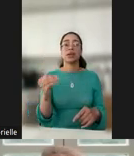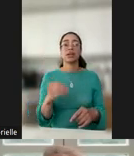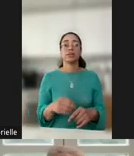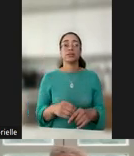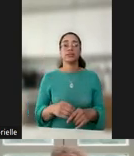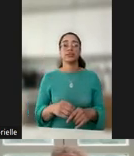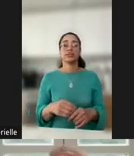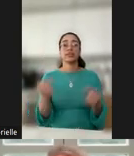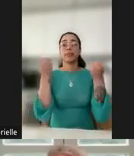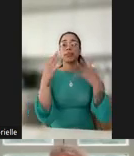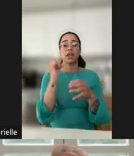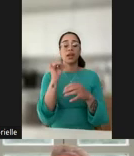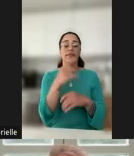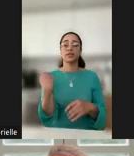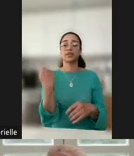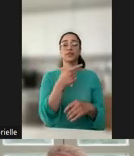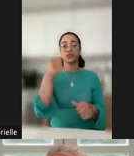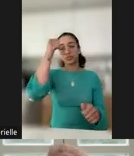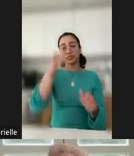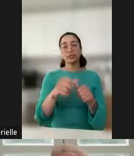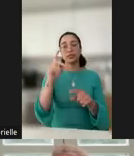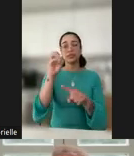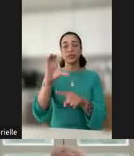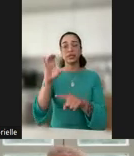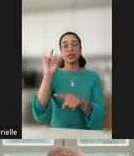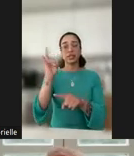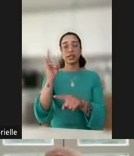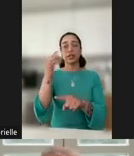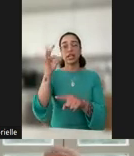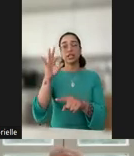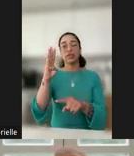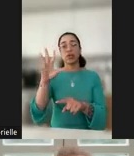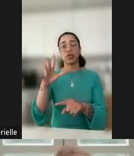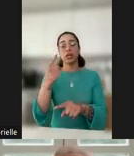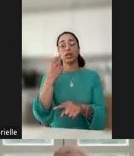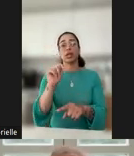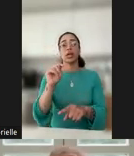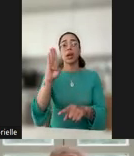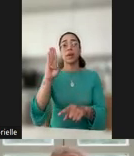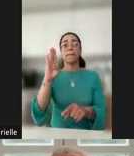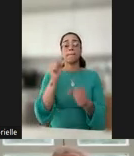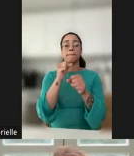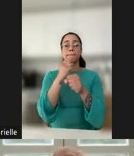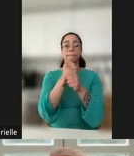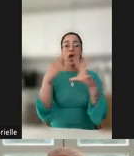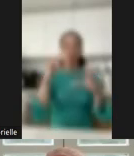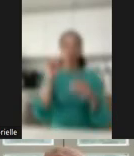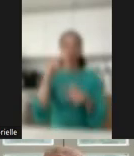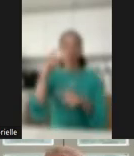us remember December 7th, 1941, the bombing of Pearl Harbor by Japanese. So in